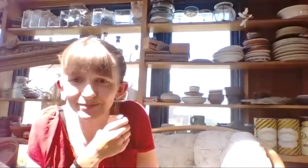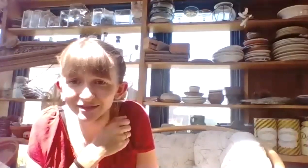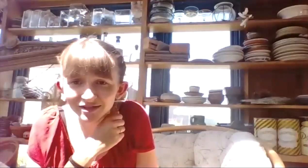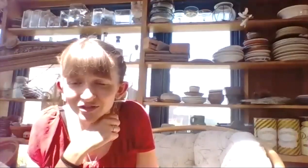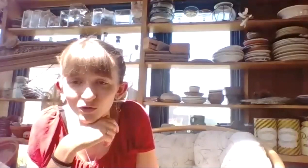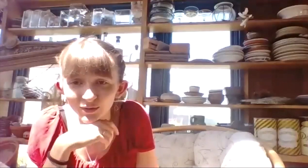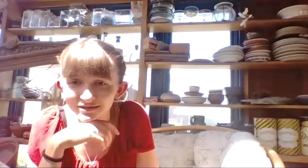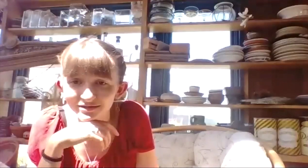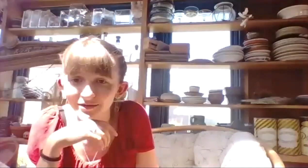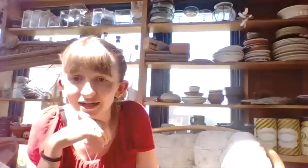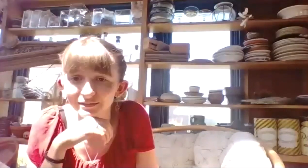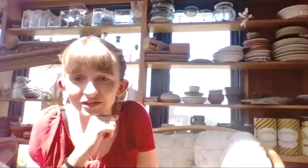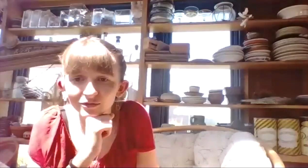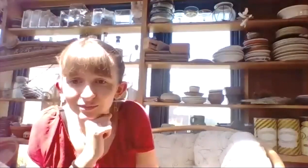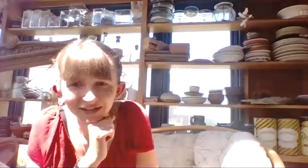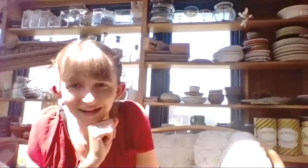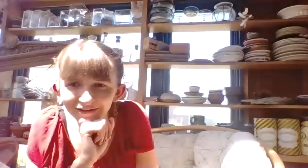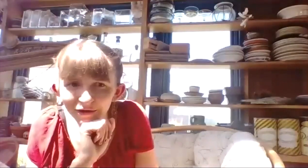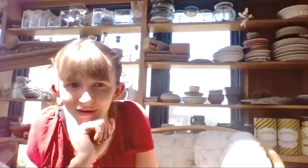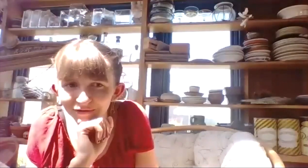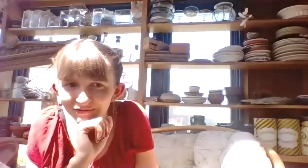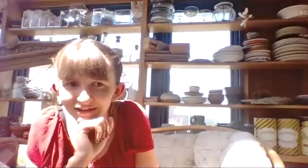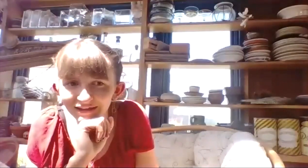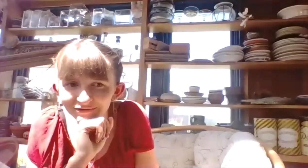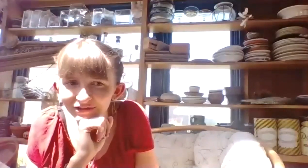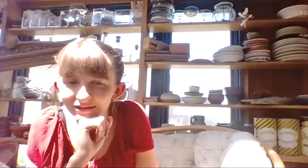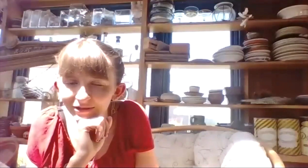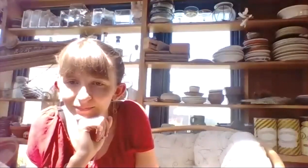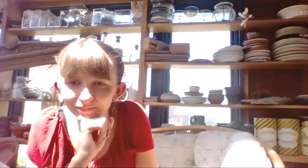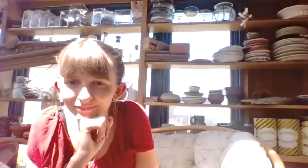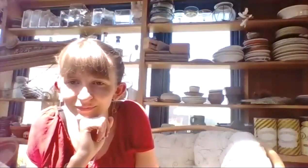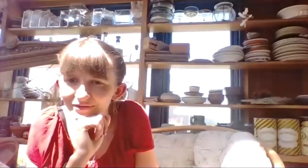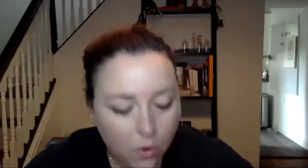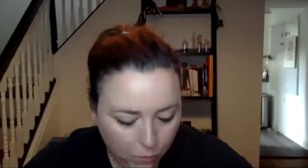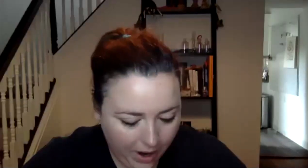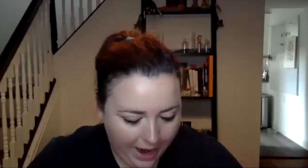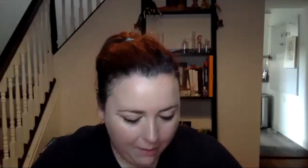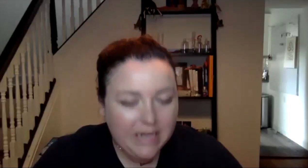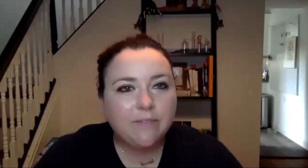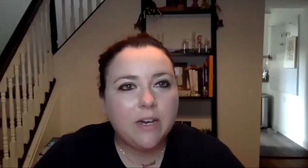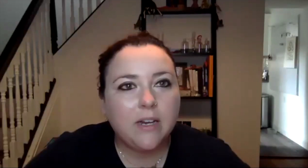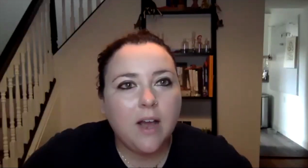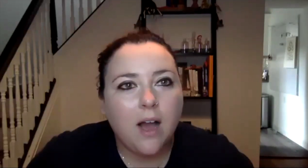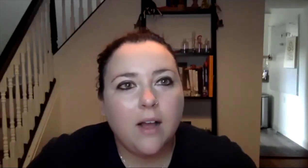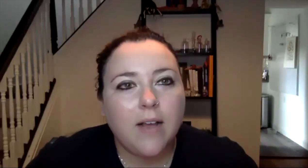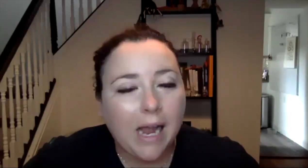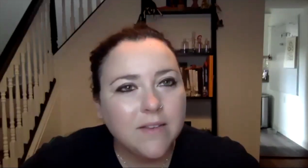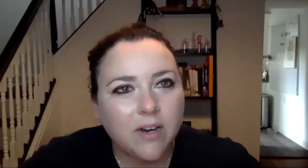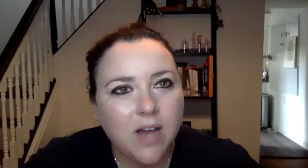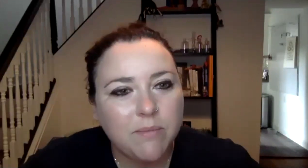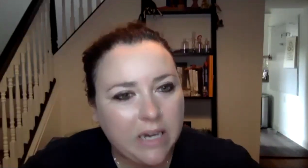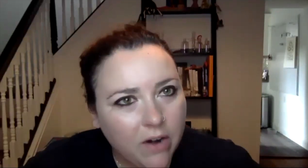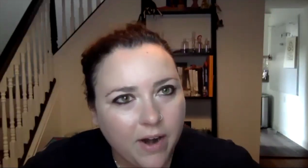like as big as a school bus sometimes. So, but I don't know. I'll definitely have to look that up. Sounds good. But thank you for your How question. many different